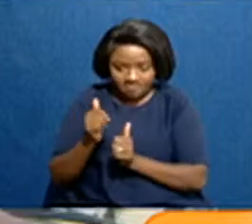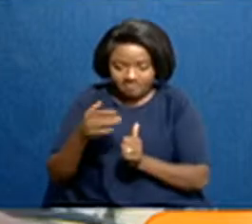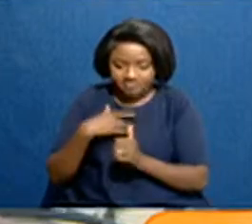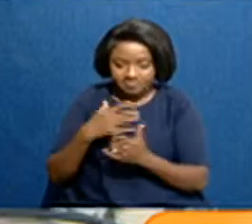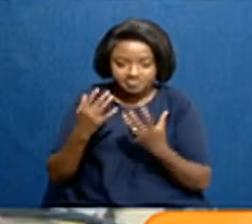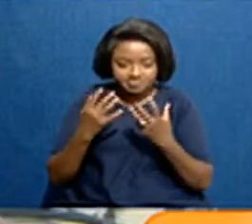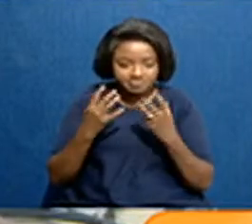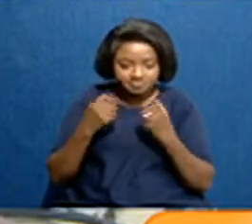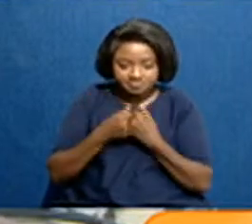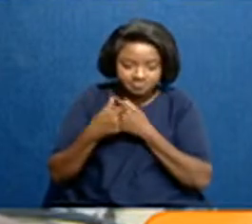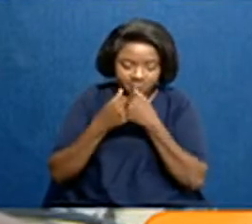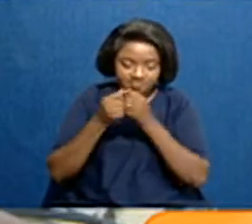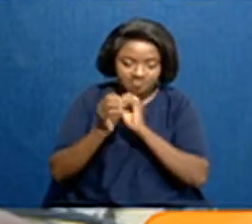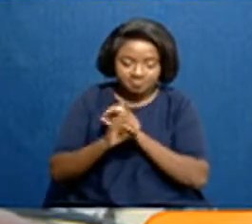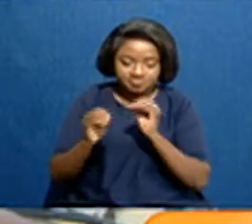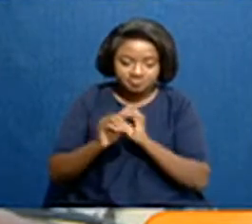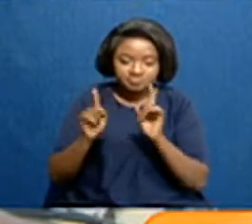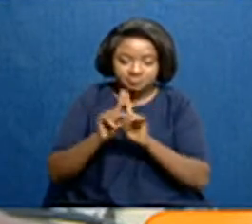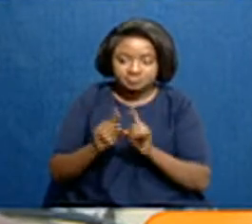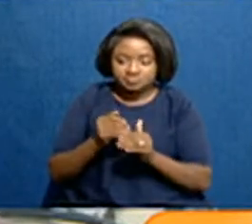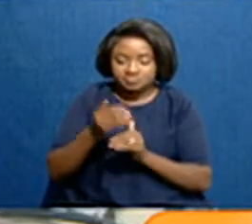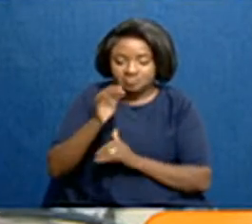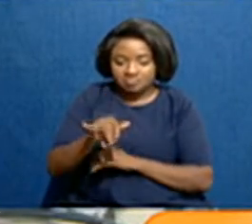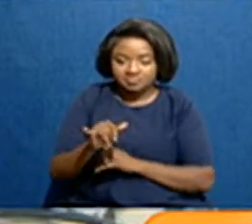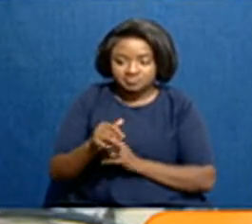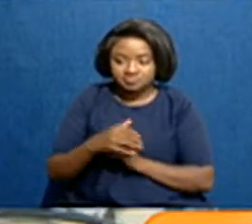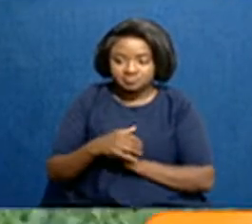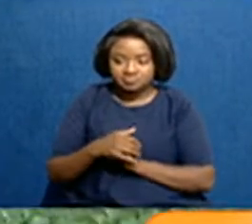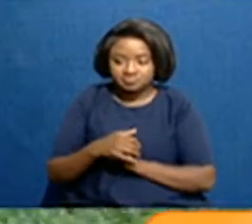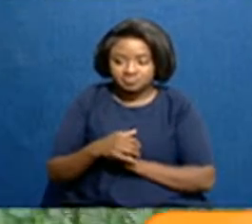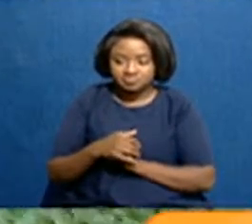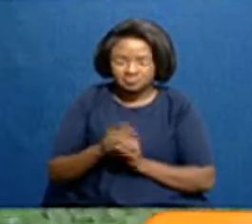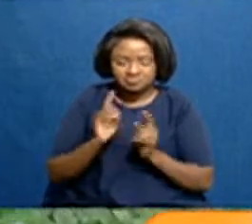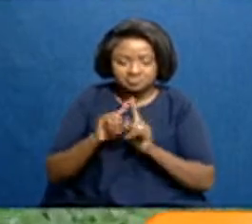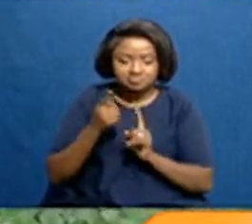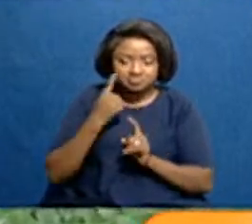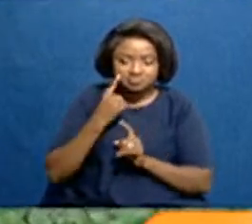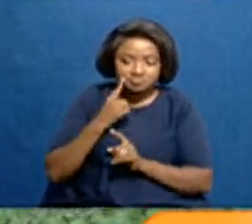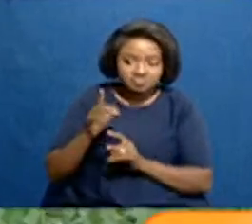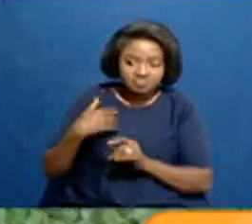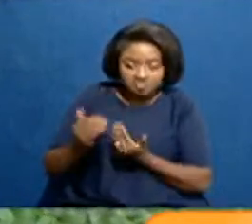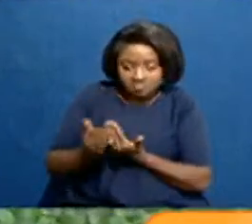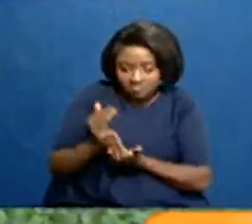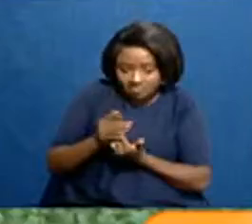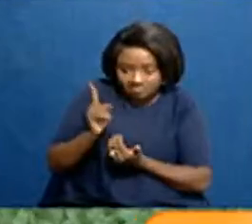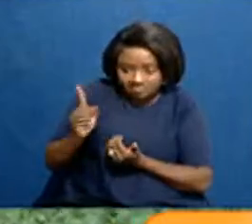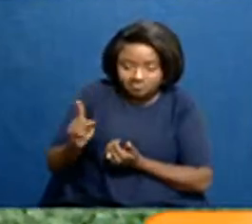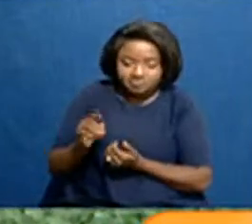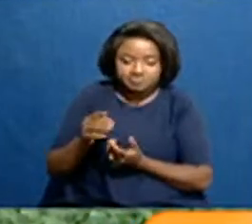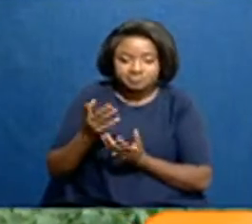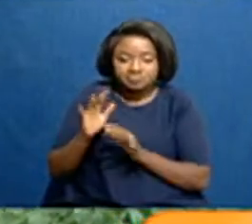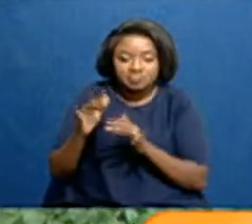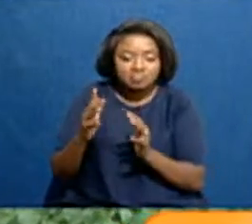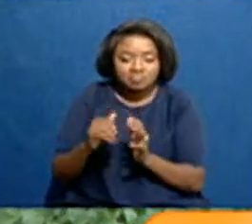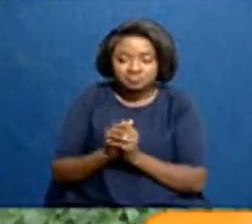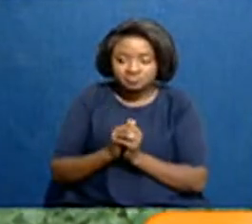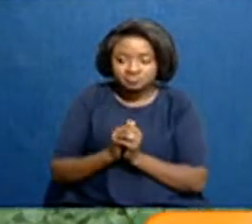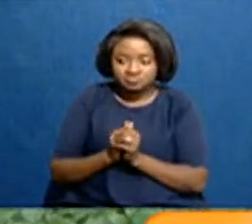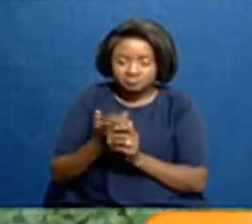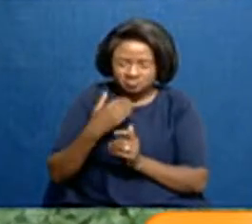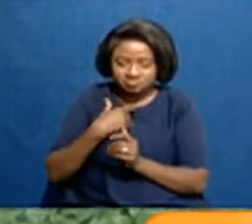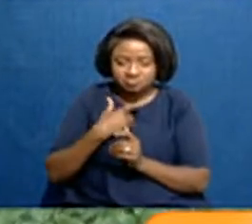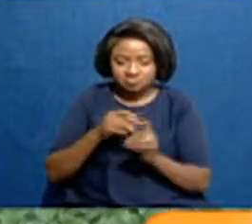stress. Then again, also now we expose them. Now, the way we feed our seedlings is very paramount. We have a